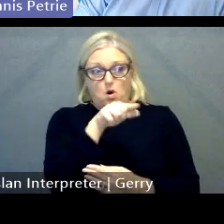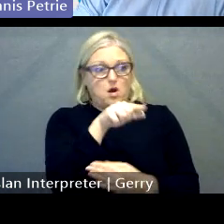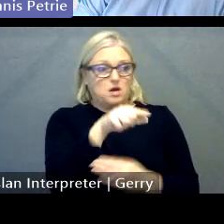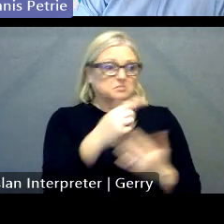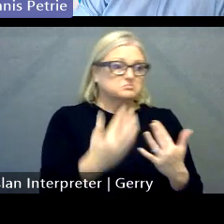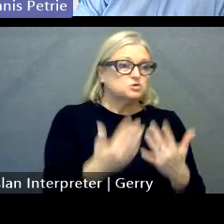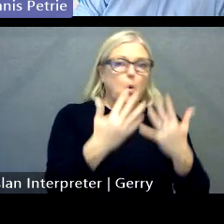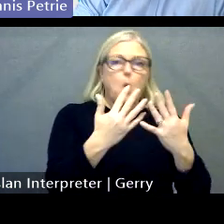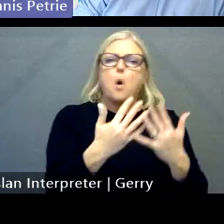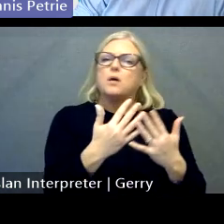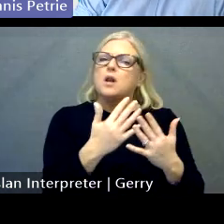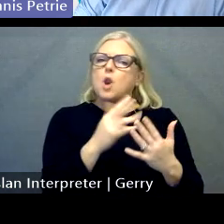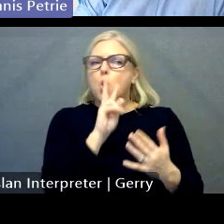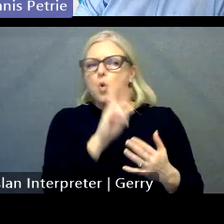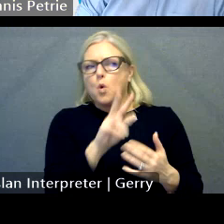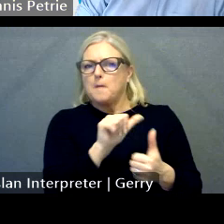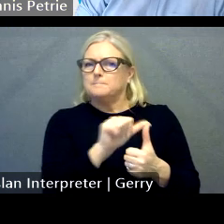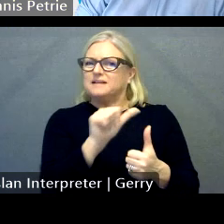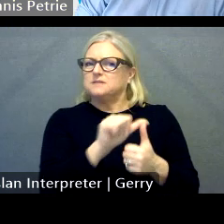we've got Dr.